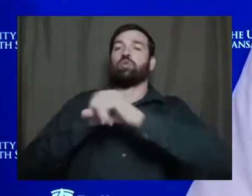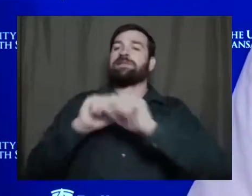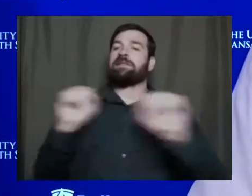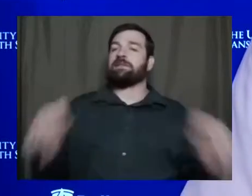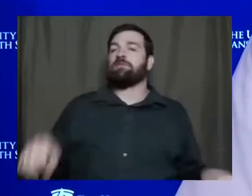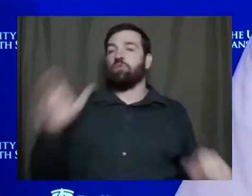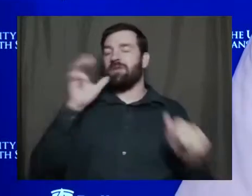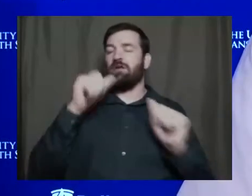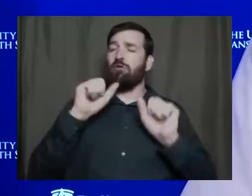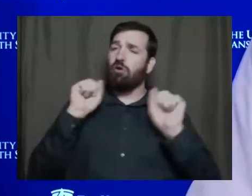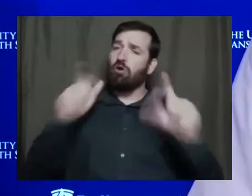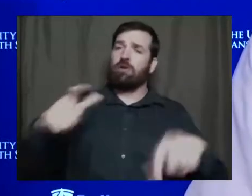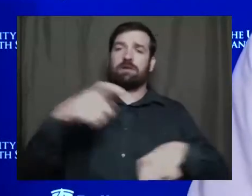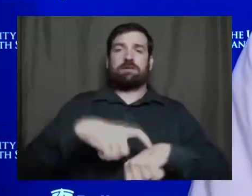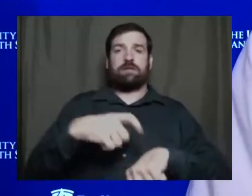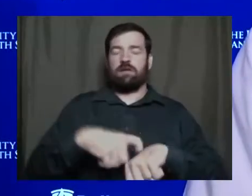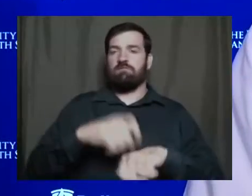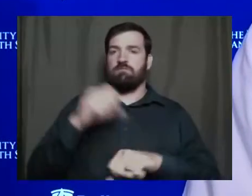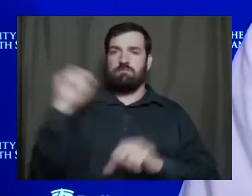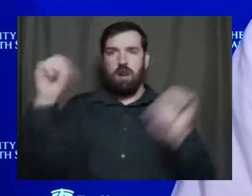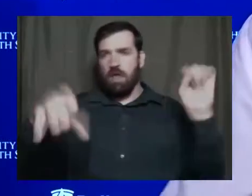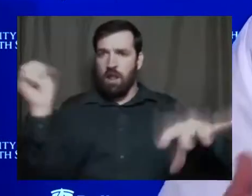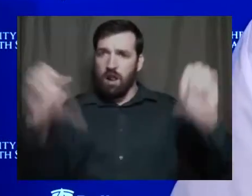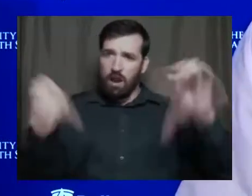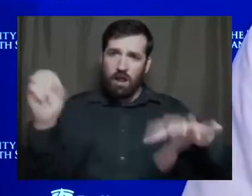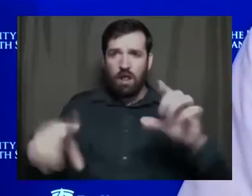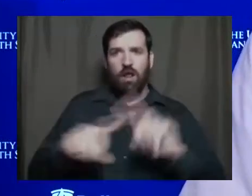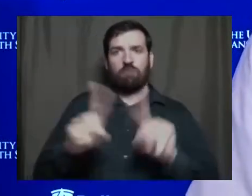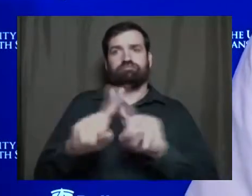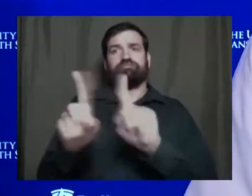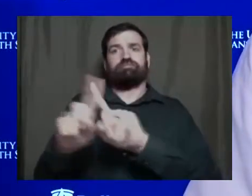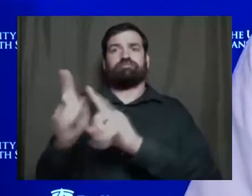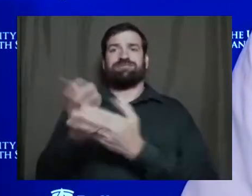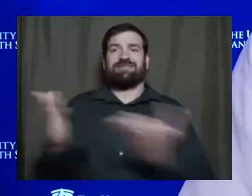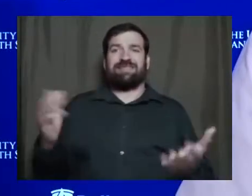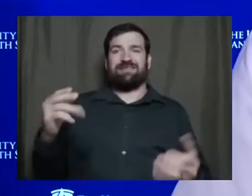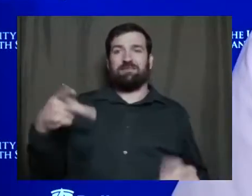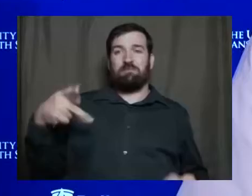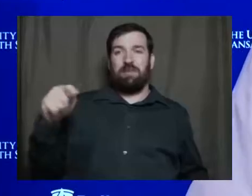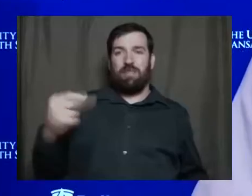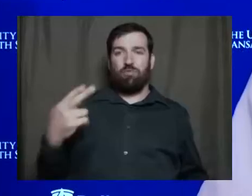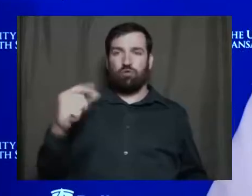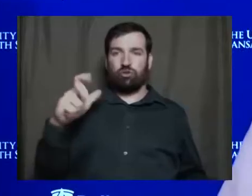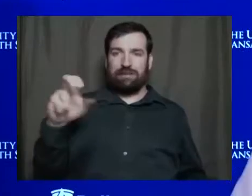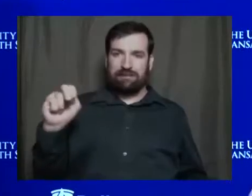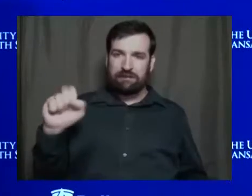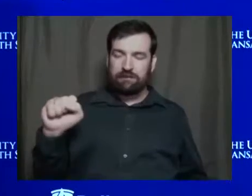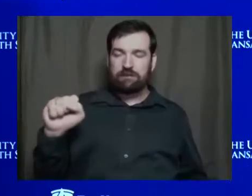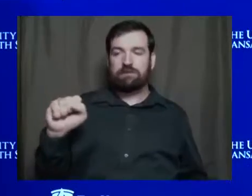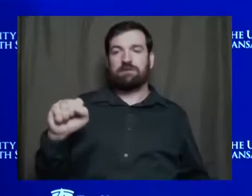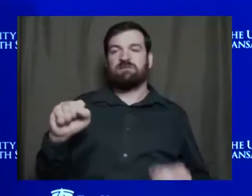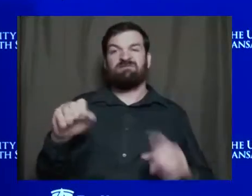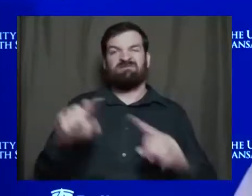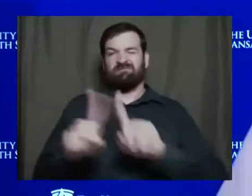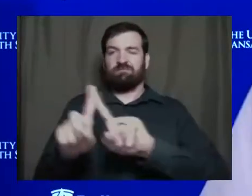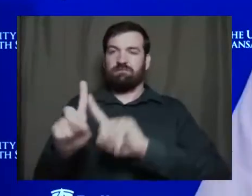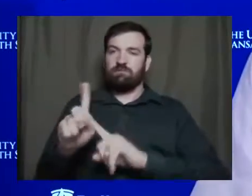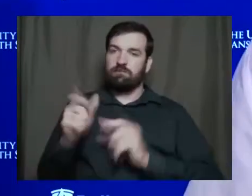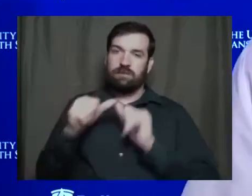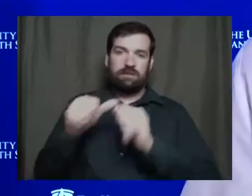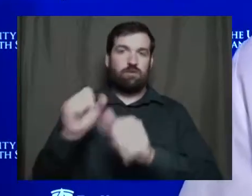by foreign pathogens and organisms, and it is continuing to work, and that is what has happened. So it's not just